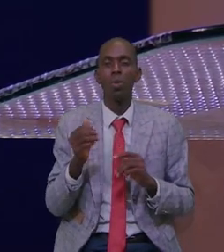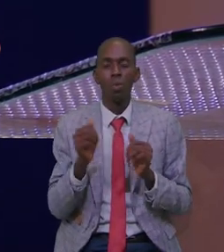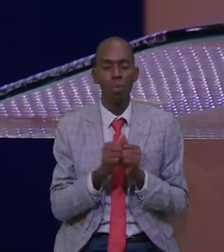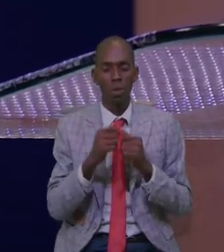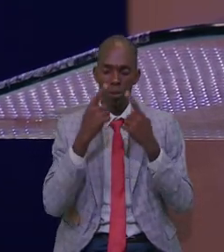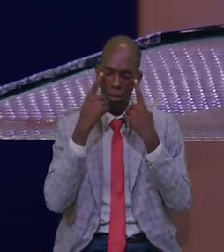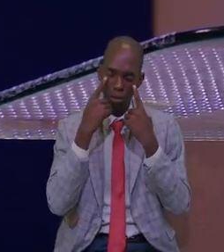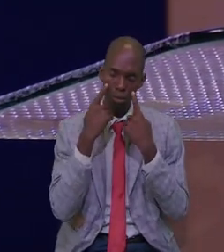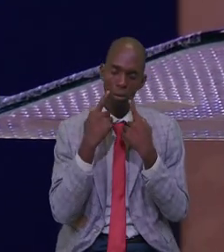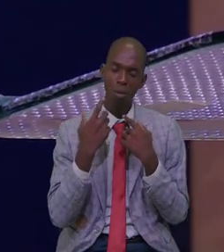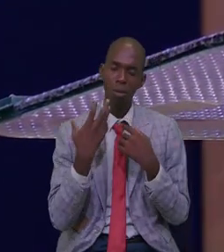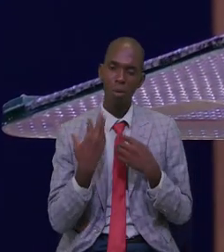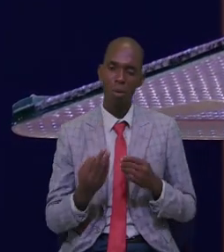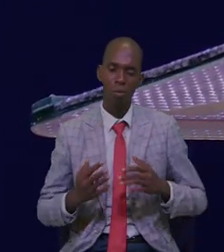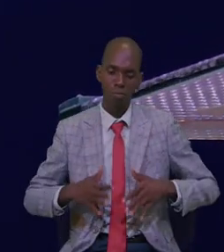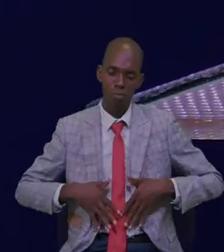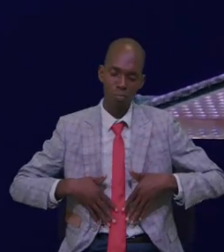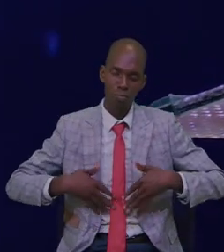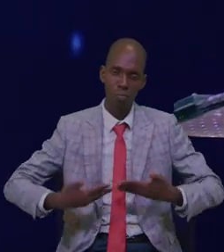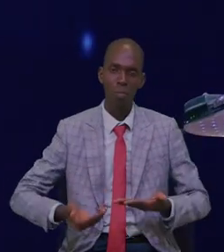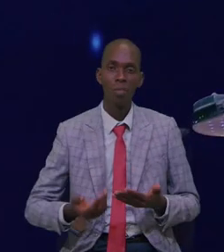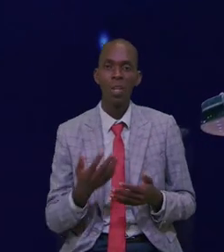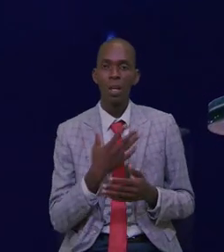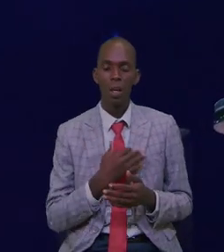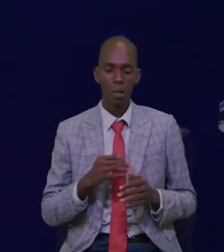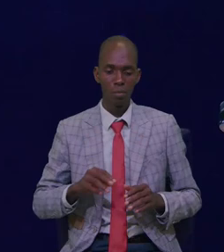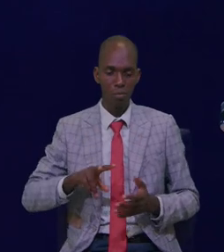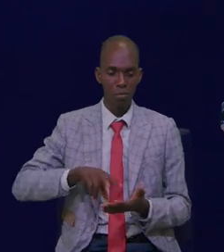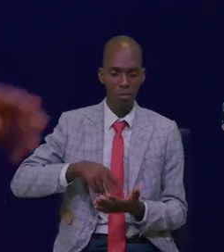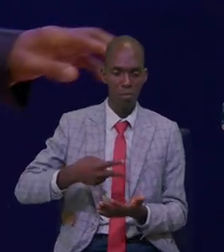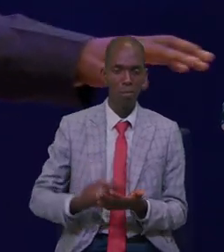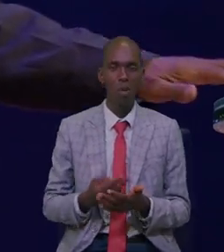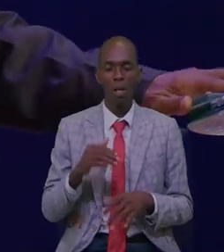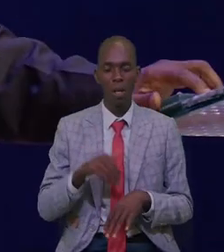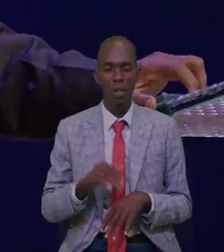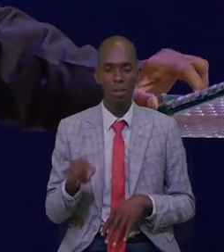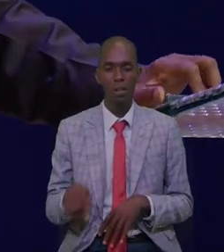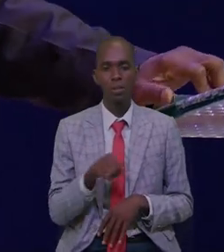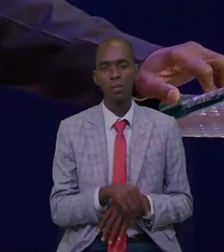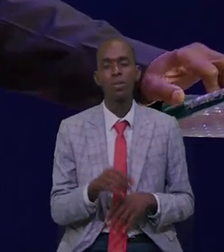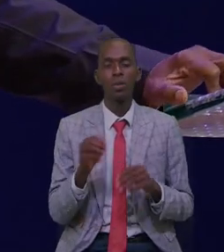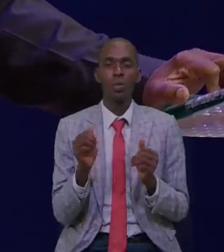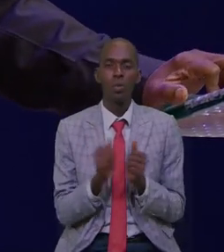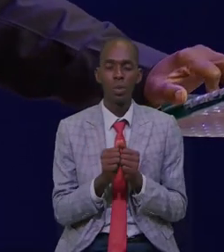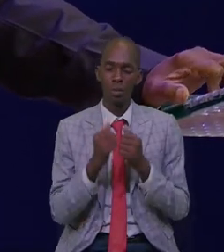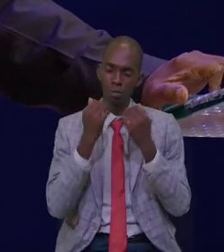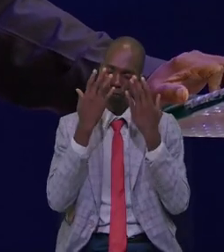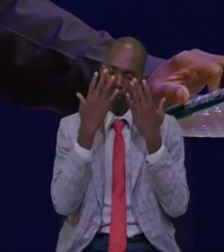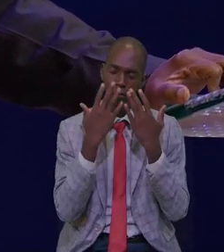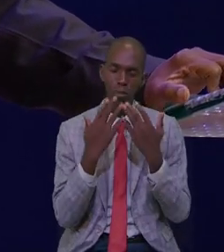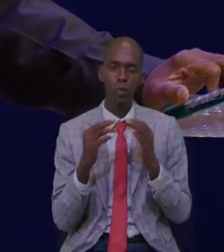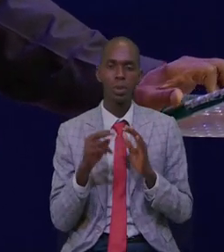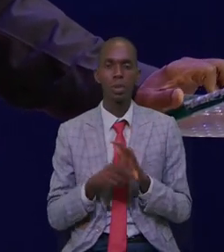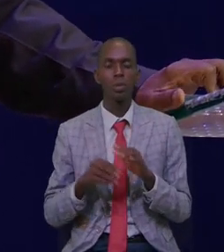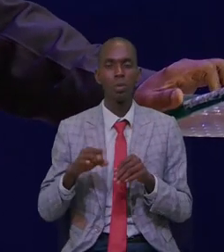in the heart. He falls at his feet with faith in the Lord that you are the